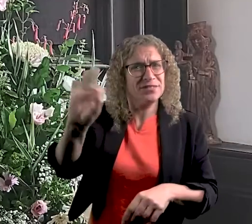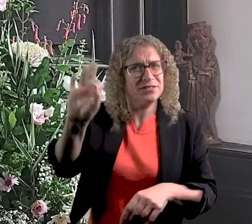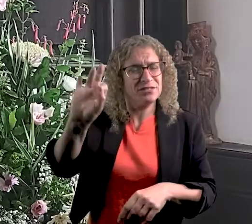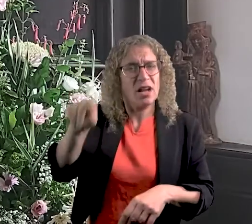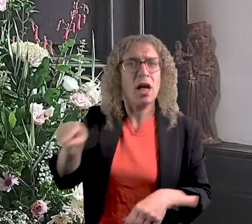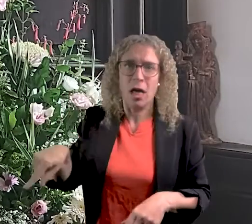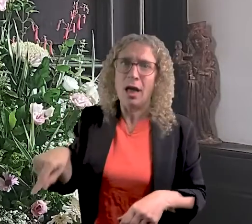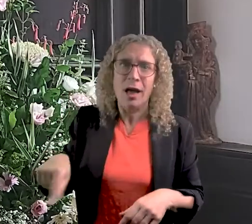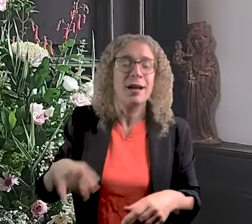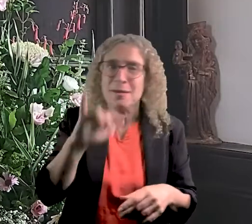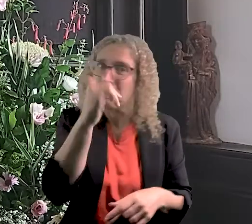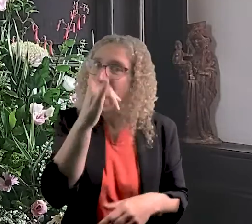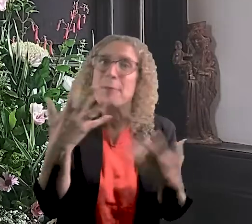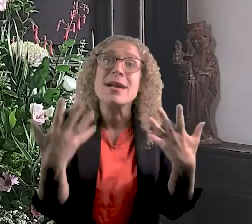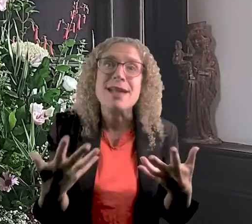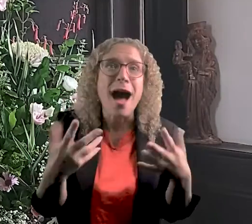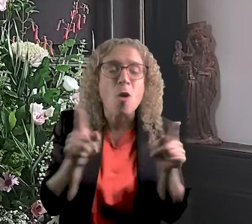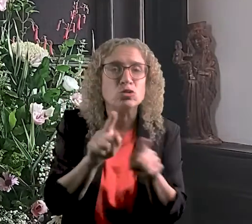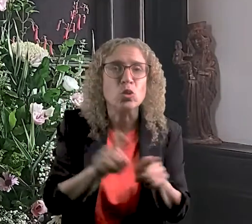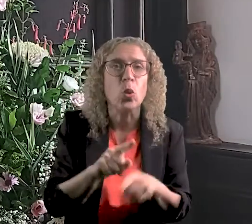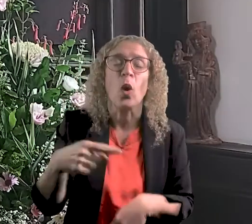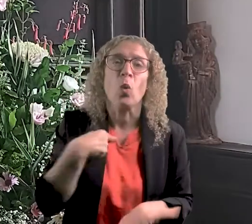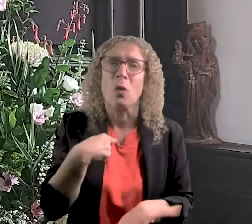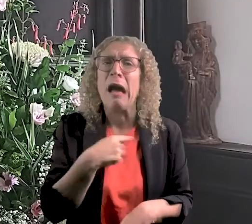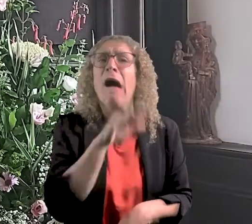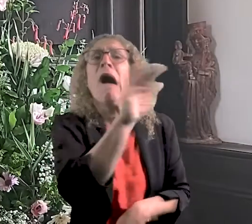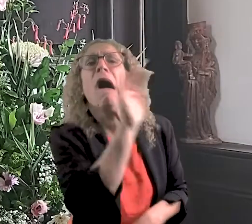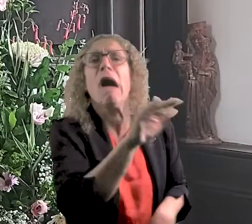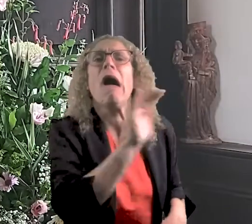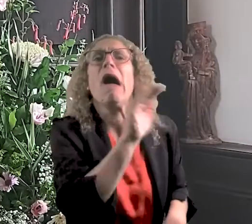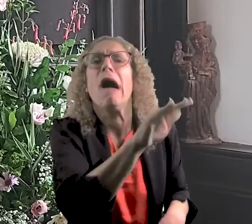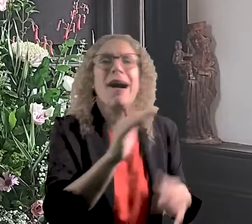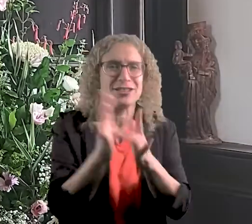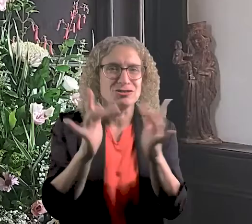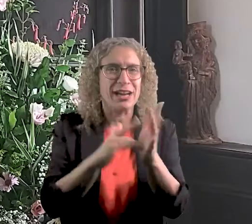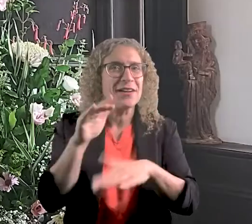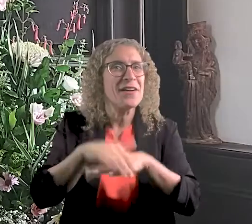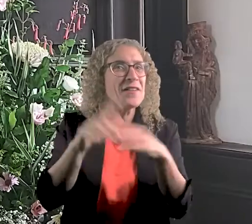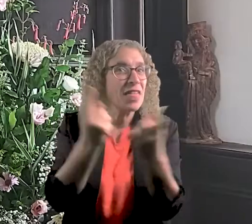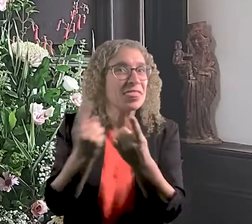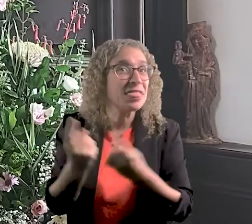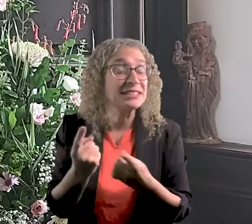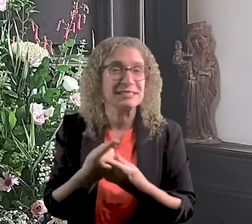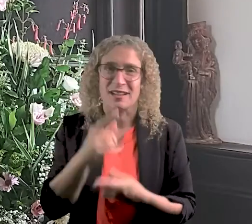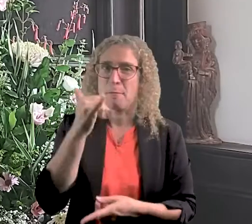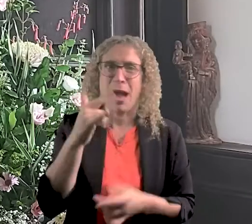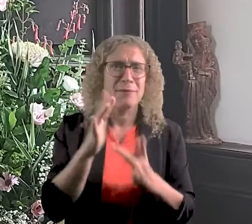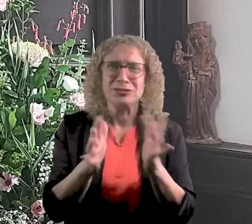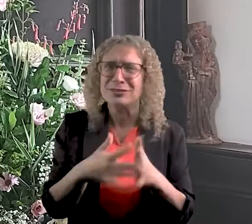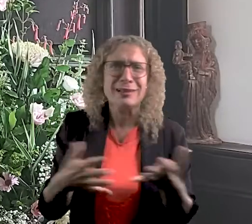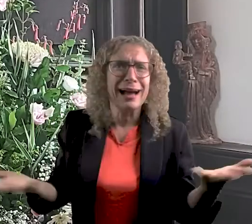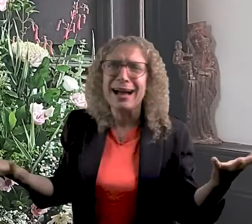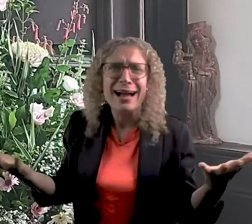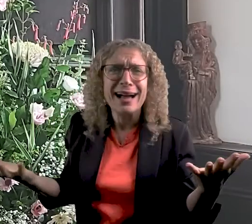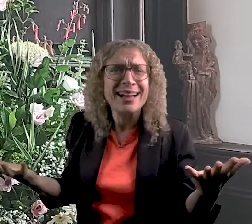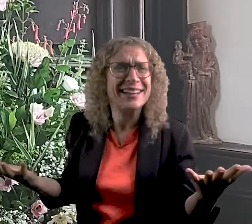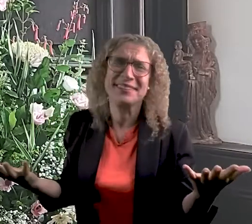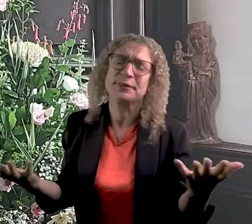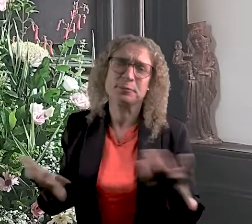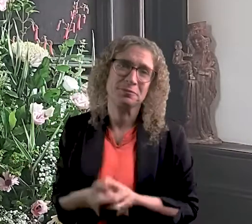Jesus gets co-opted into a lot of causes today. What would Jesus do in relation to a host of different